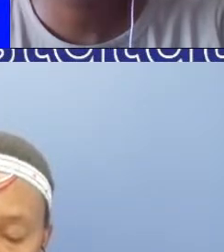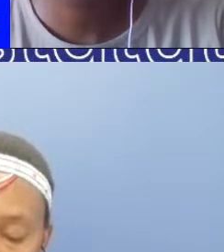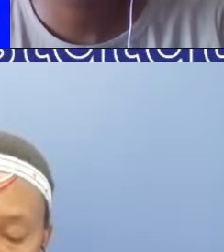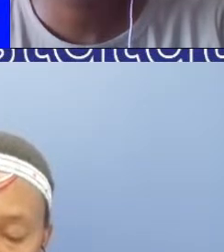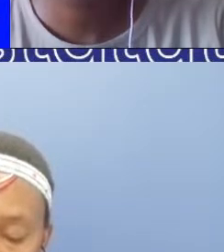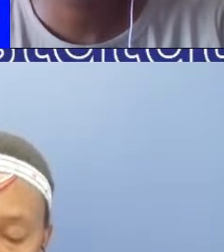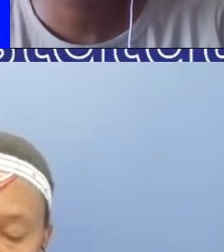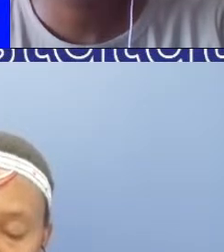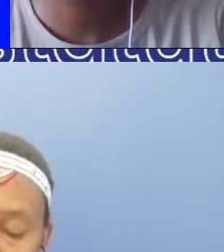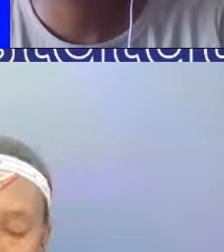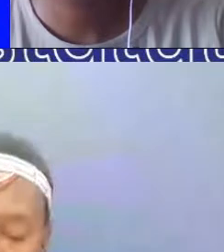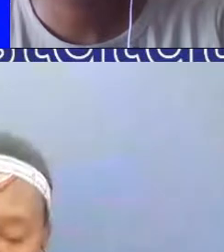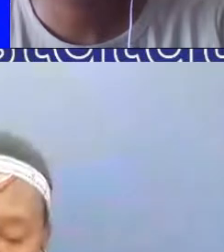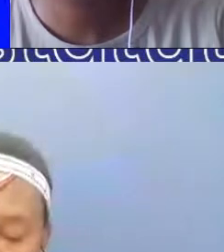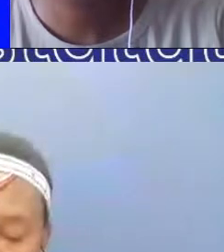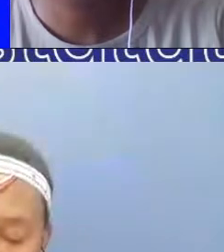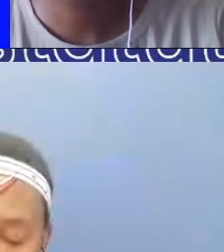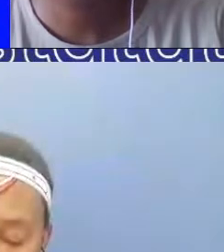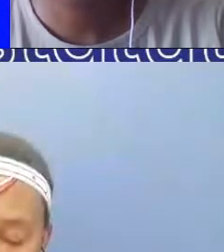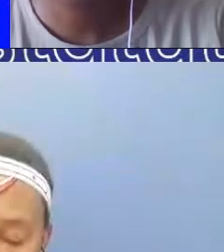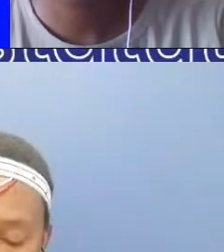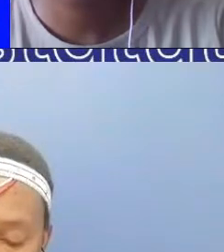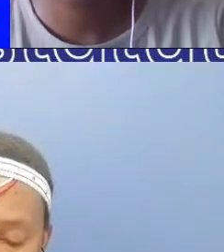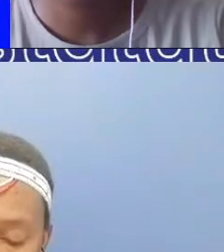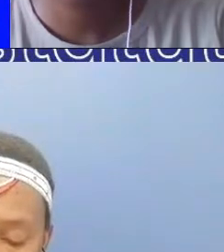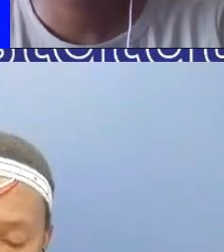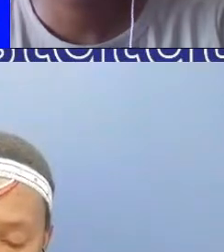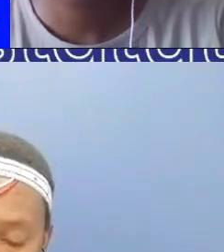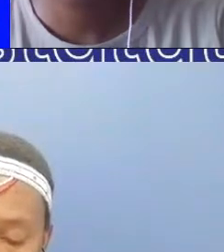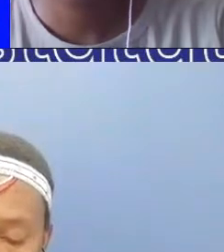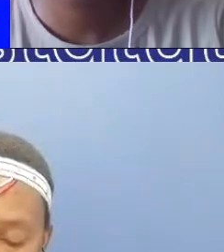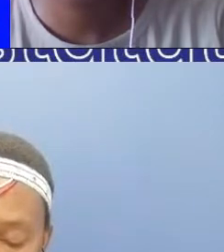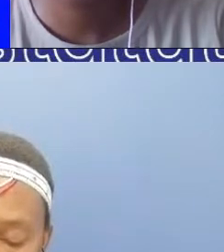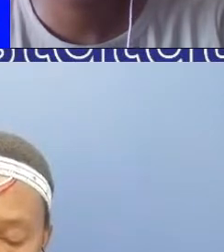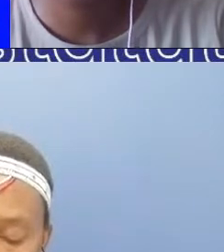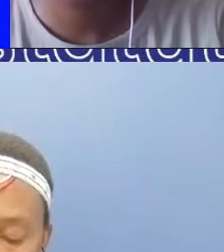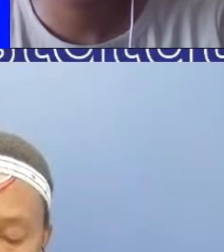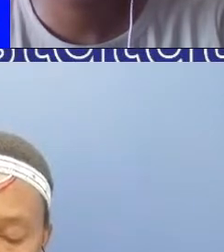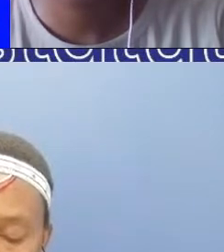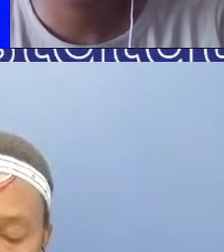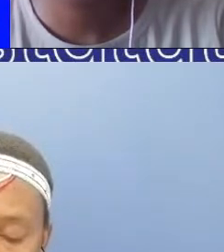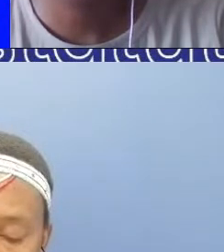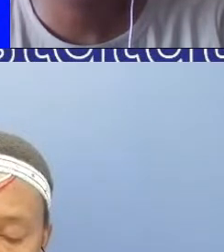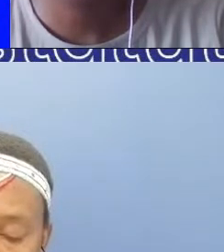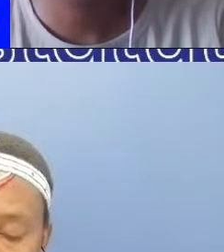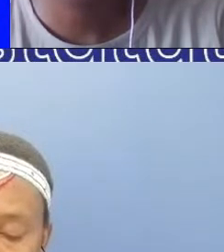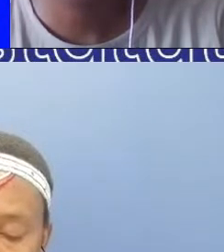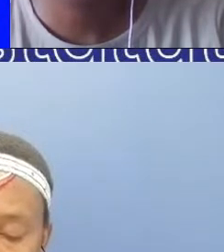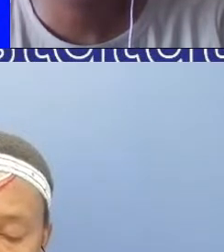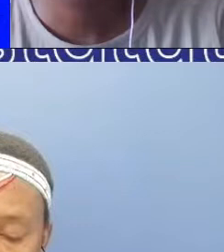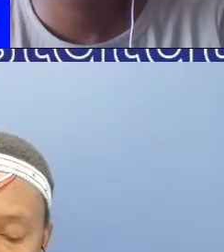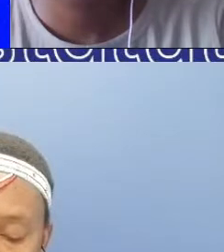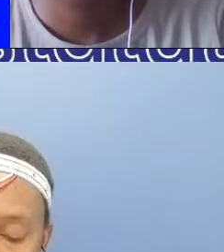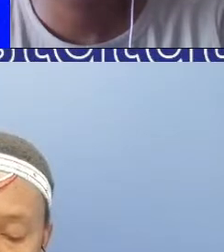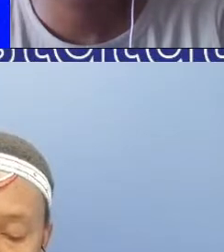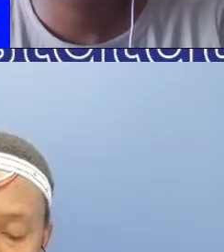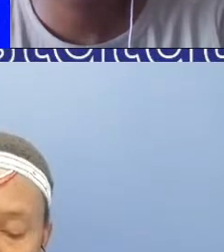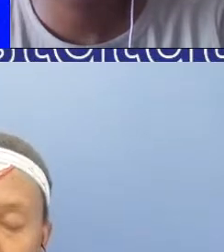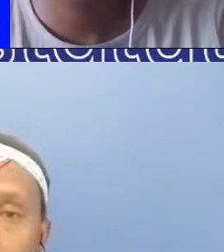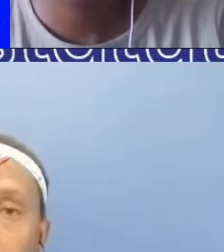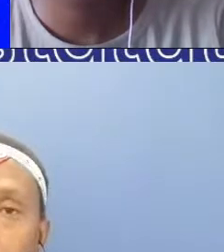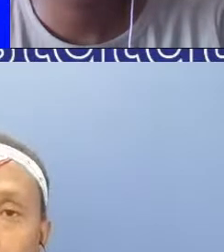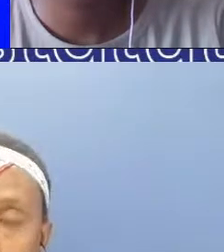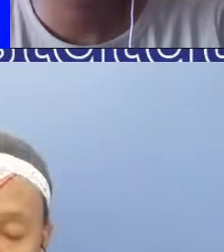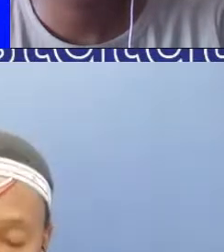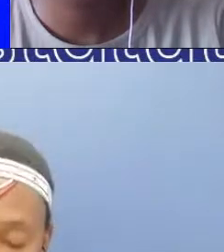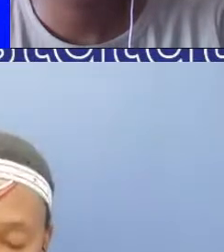daily basis. So an intersectional approach would obviously go in depth and analyze that the girl child, based on